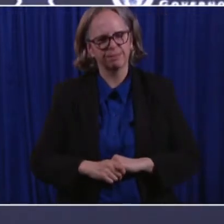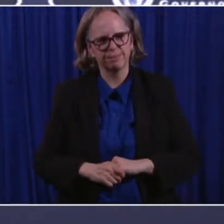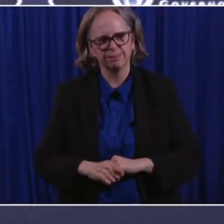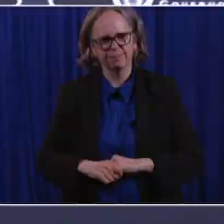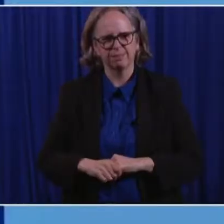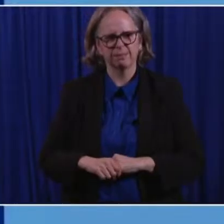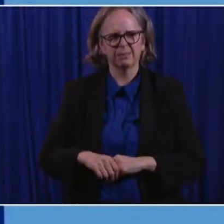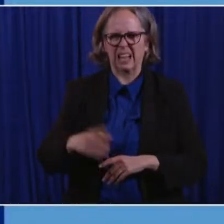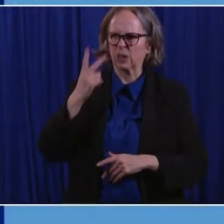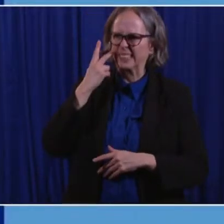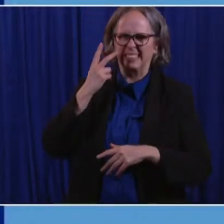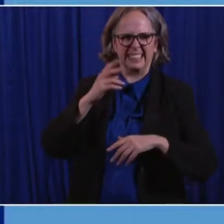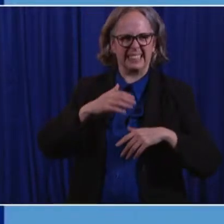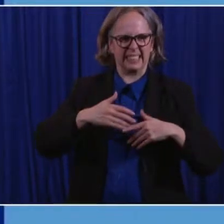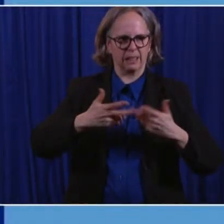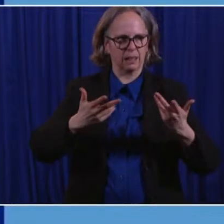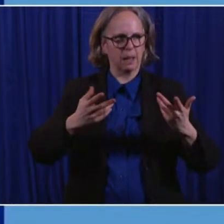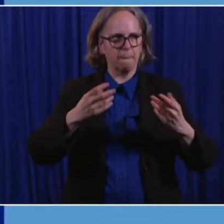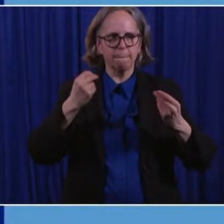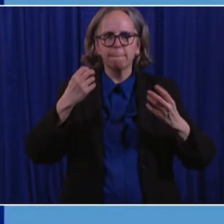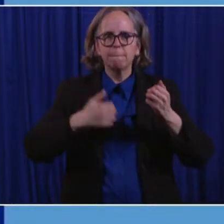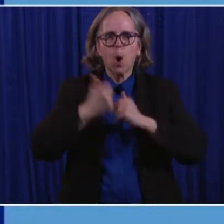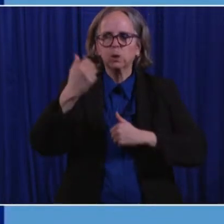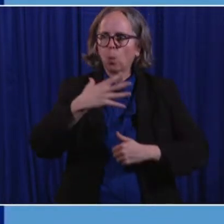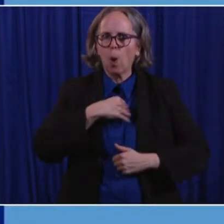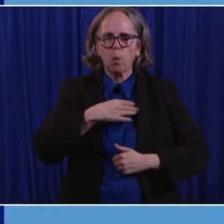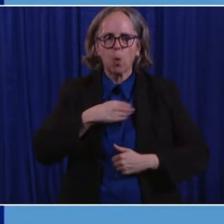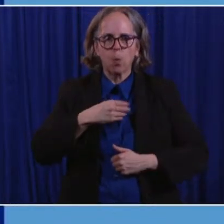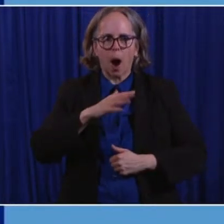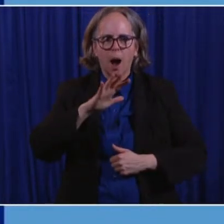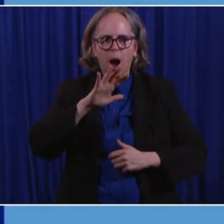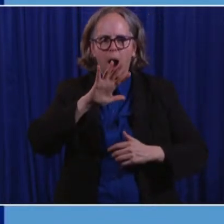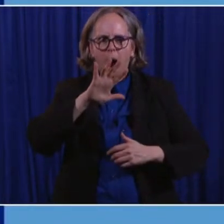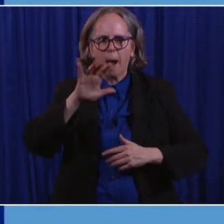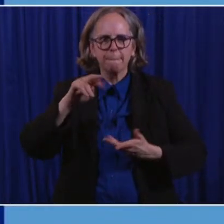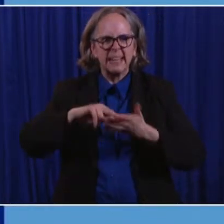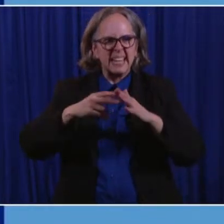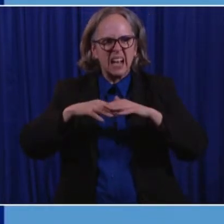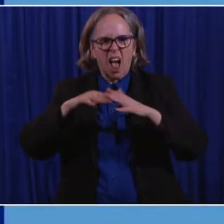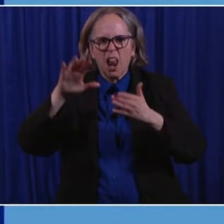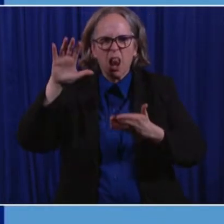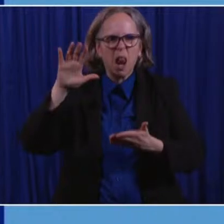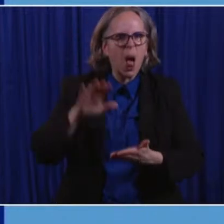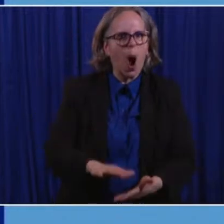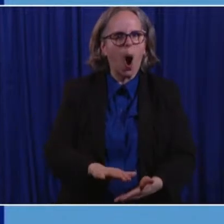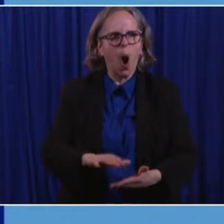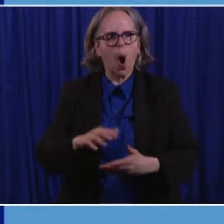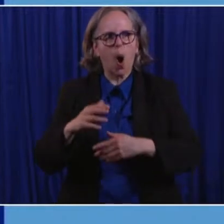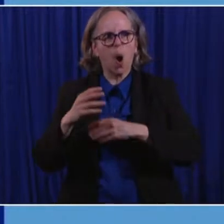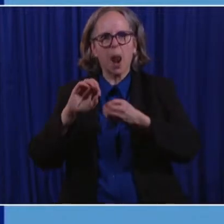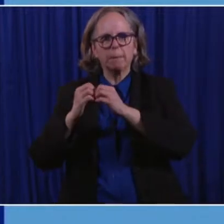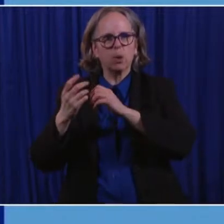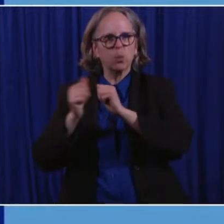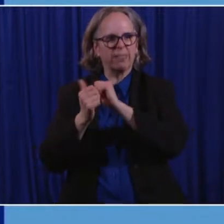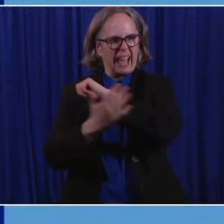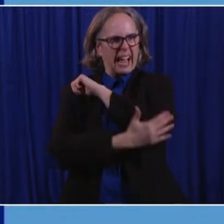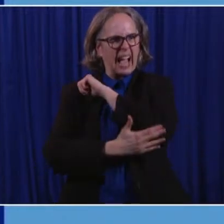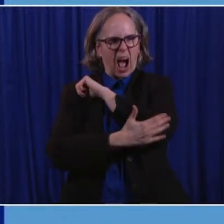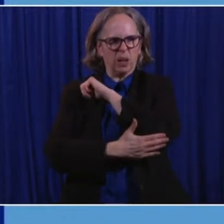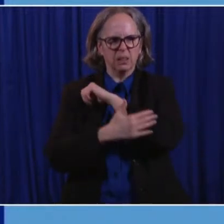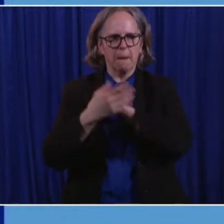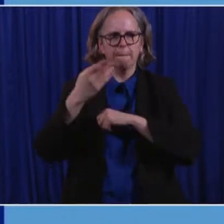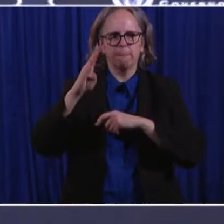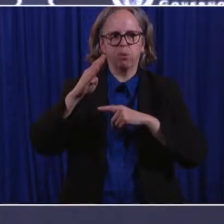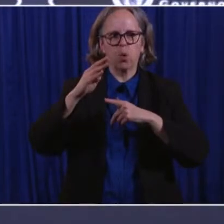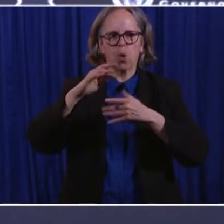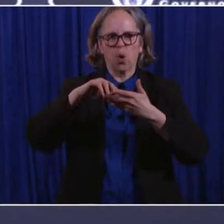creep up, these are the lowest counties. And we have the break off between the blue and the white